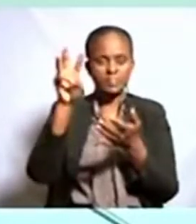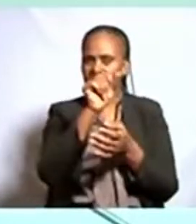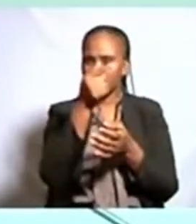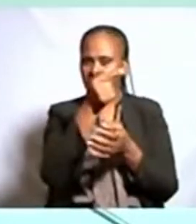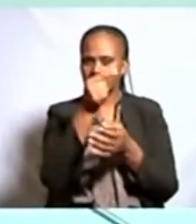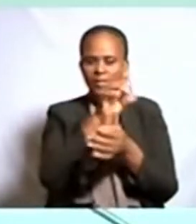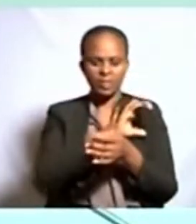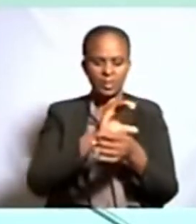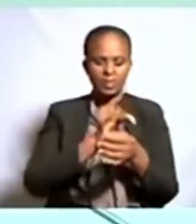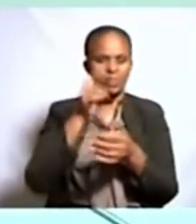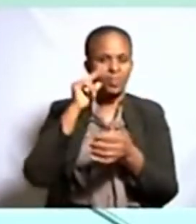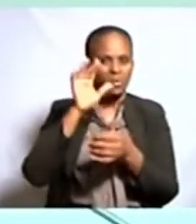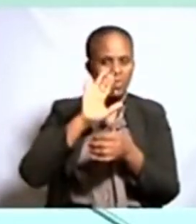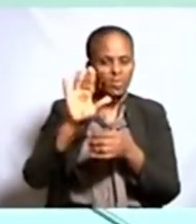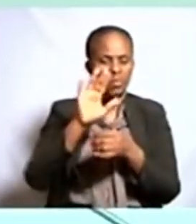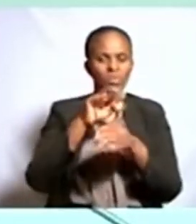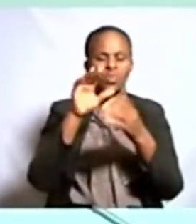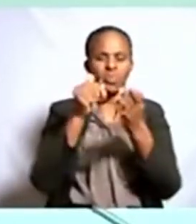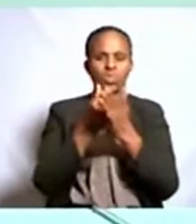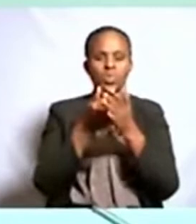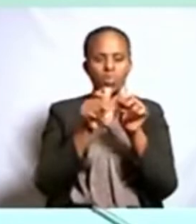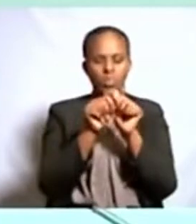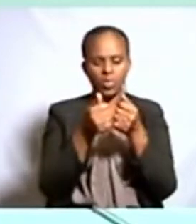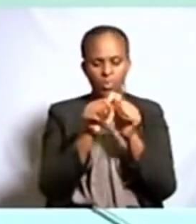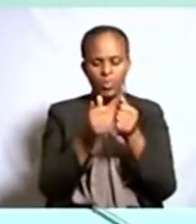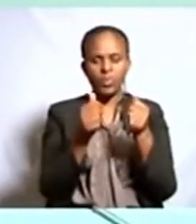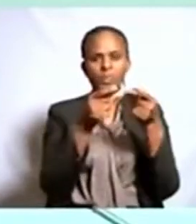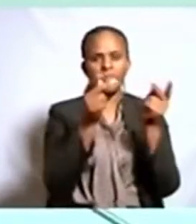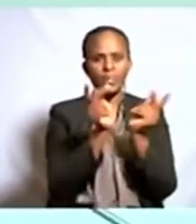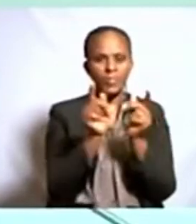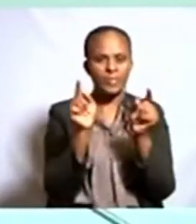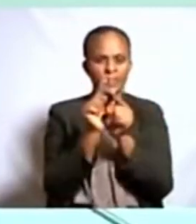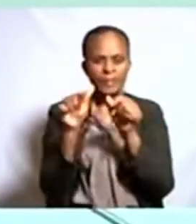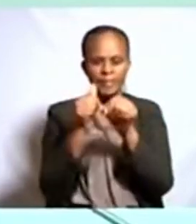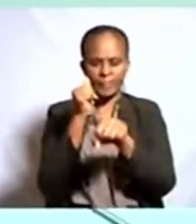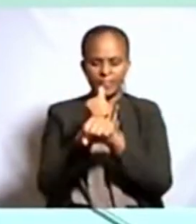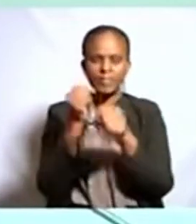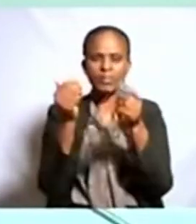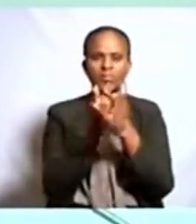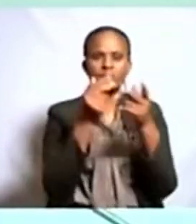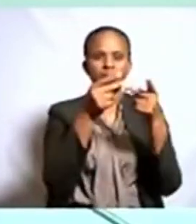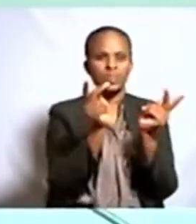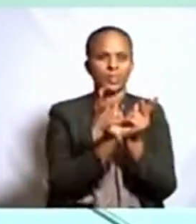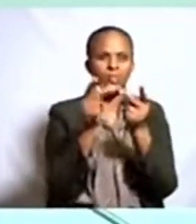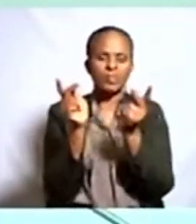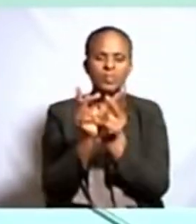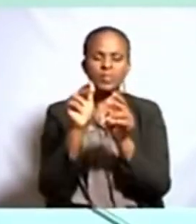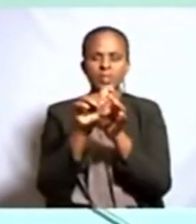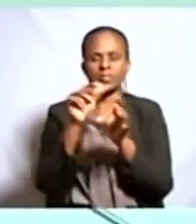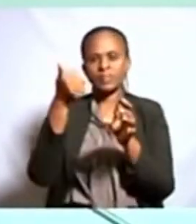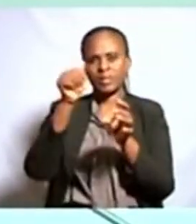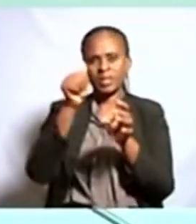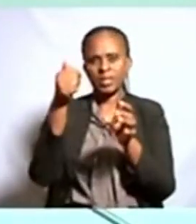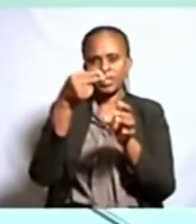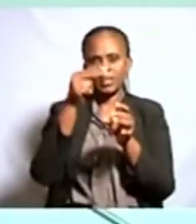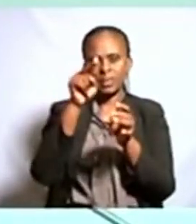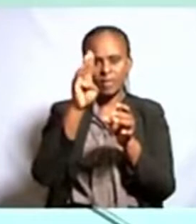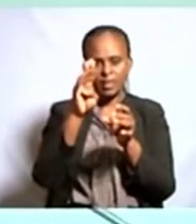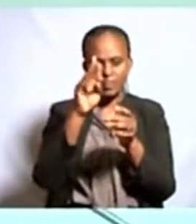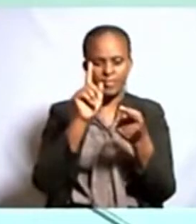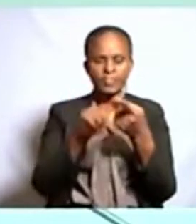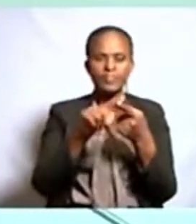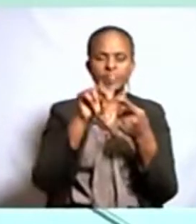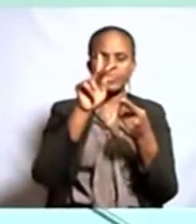Limited for the rejuvenation of old cashew plantation and establishment of new plantation in 10 hub districts of Western Province,